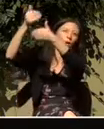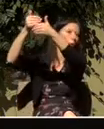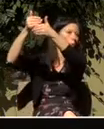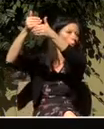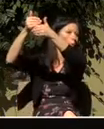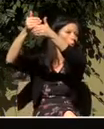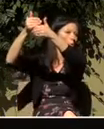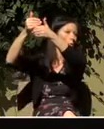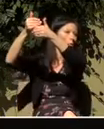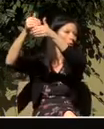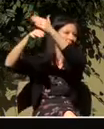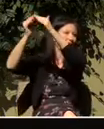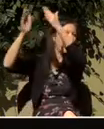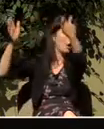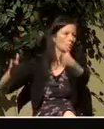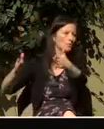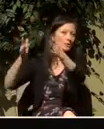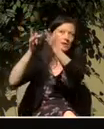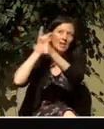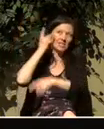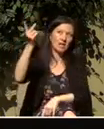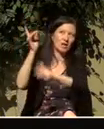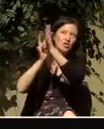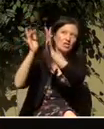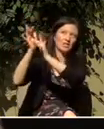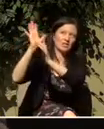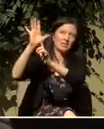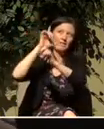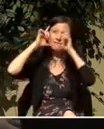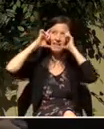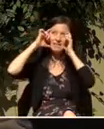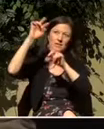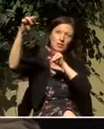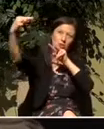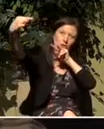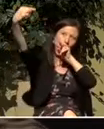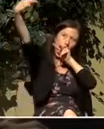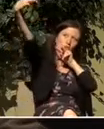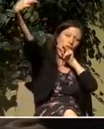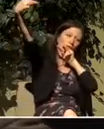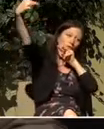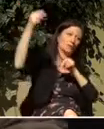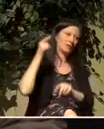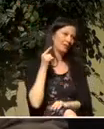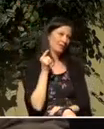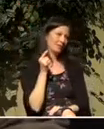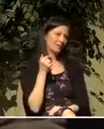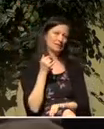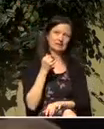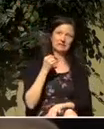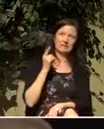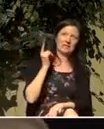and he looked at me. And it was as if he knew what I had done.